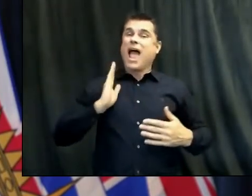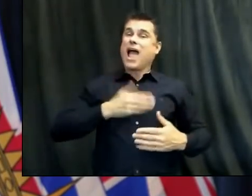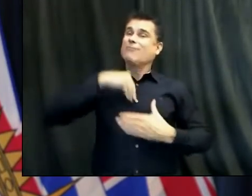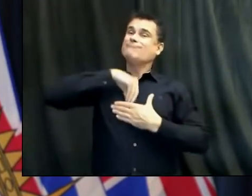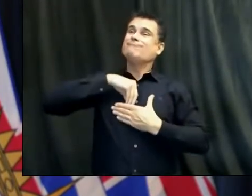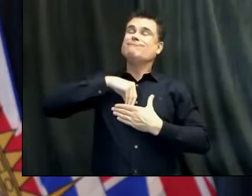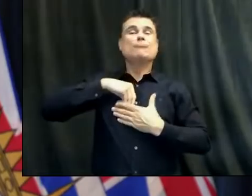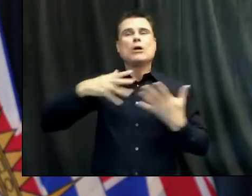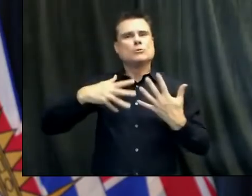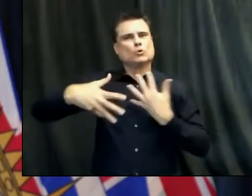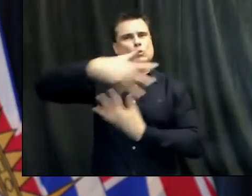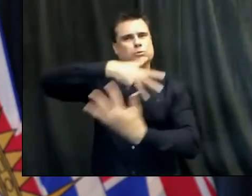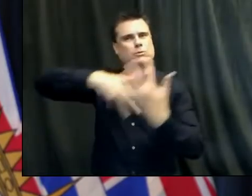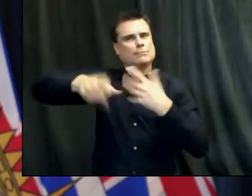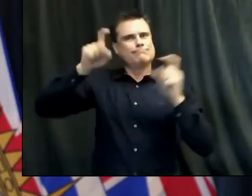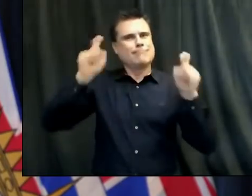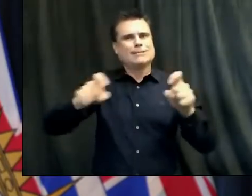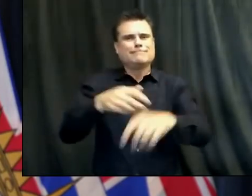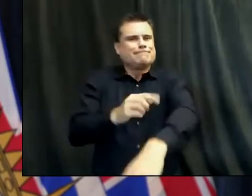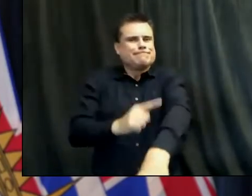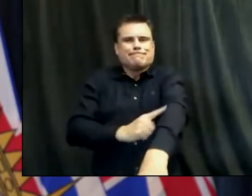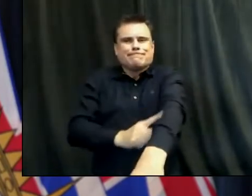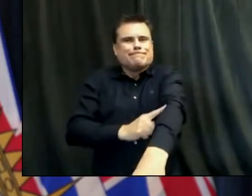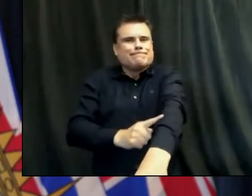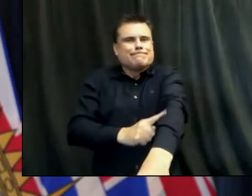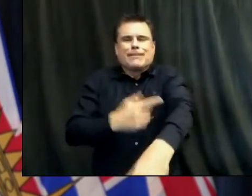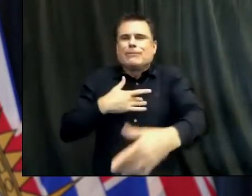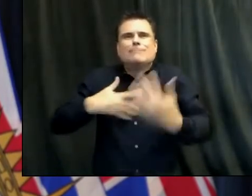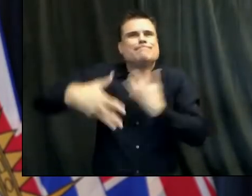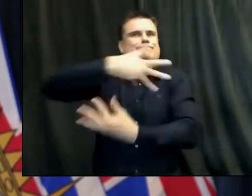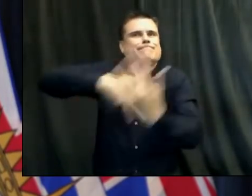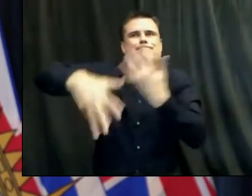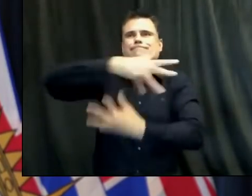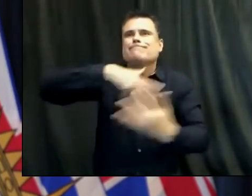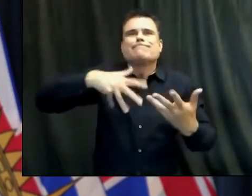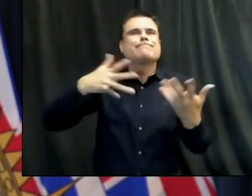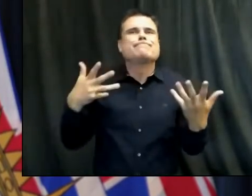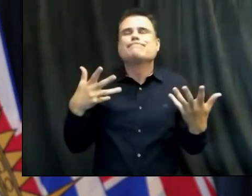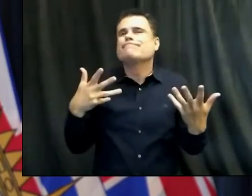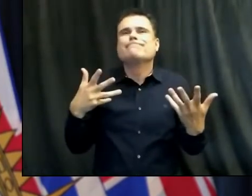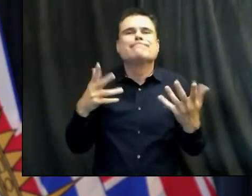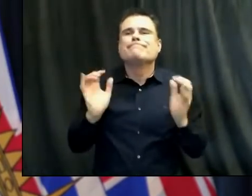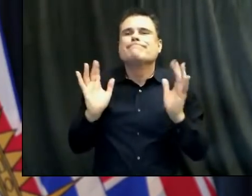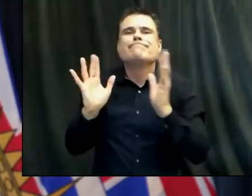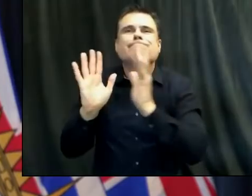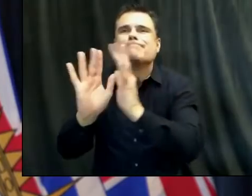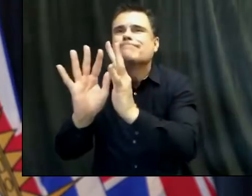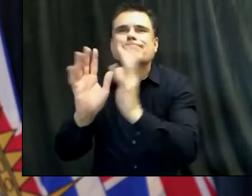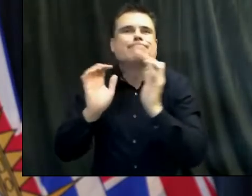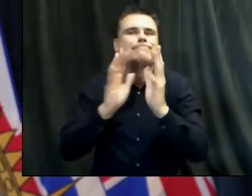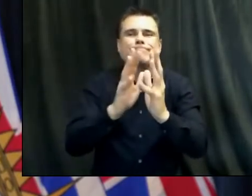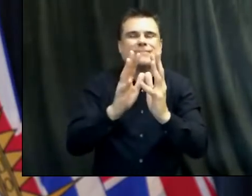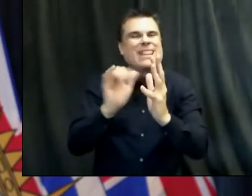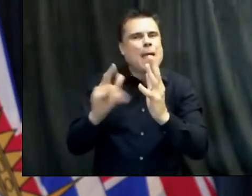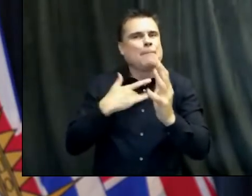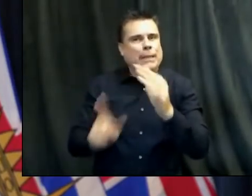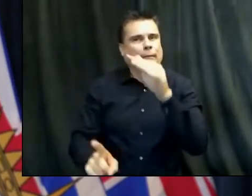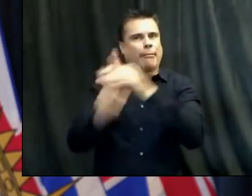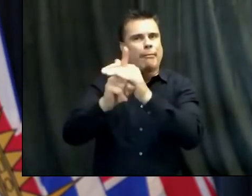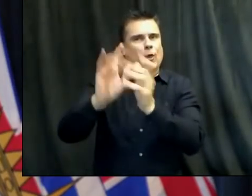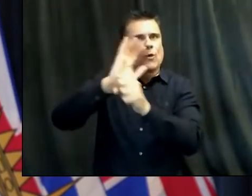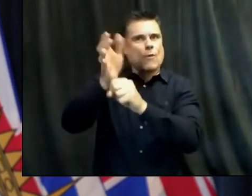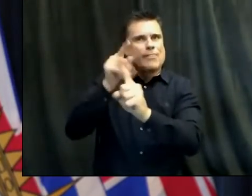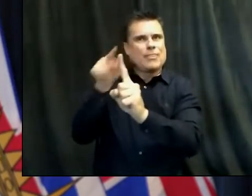Where we have seen people being stigmatized, being teased, particularly in schools, unfortunately, we've seen it in